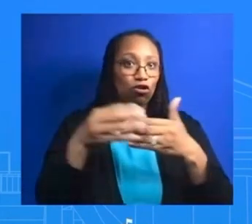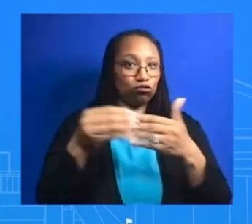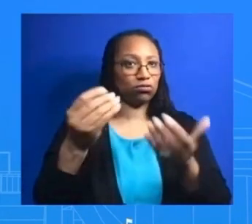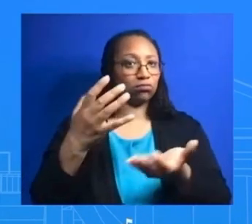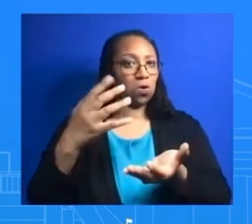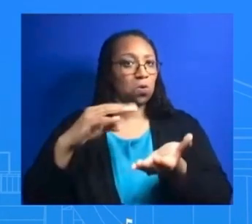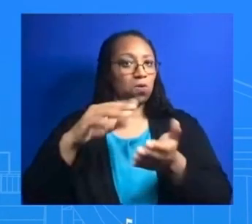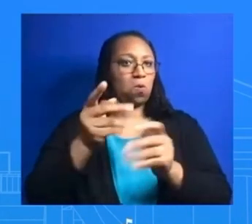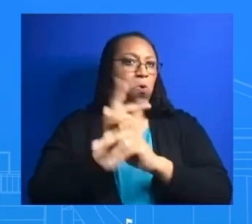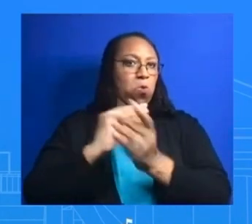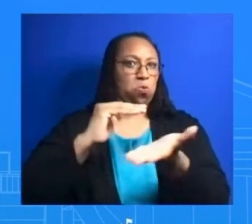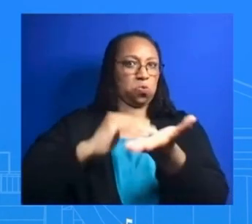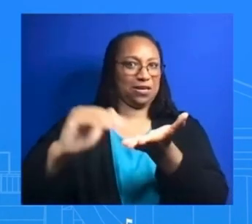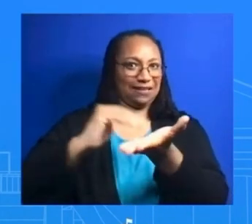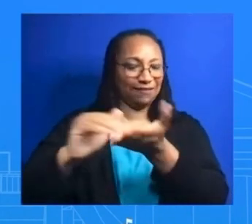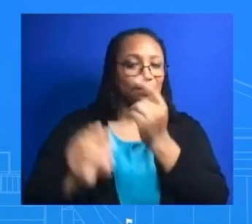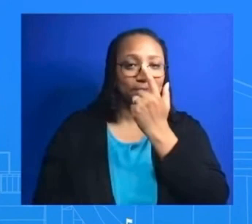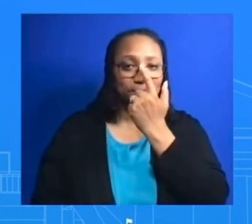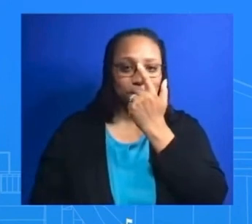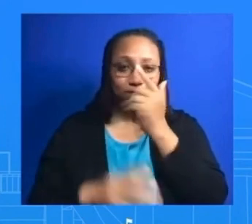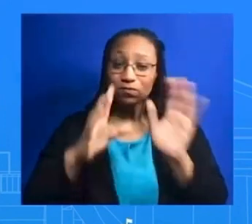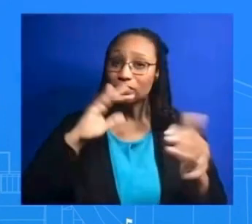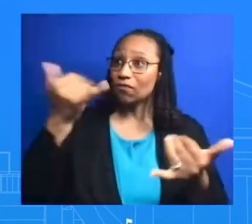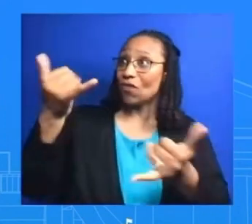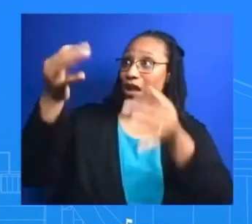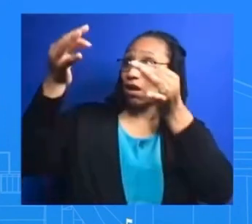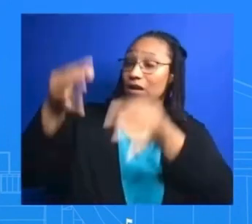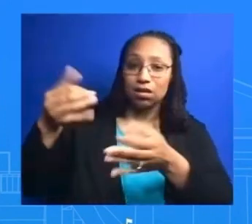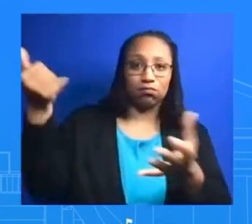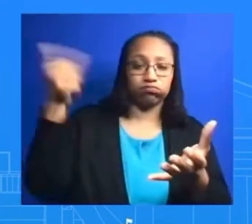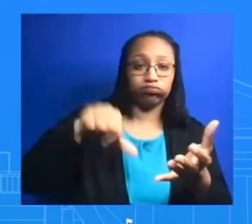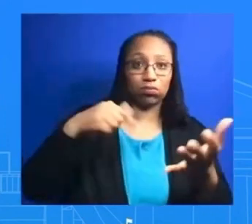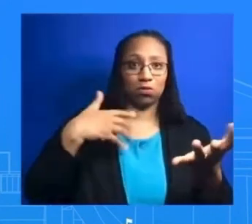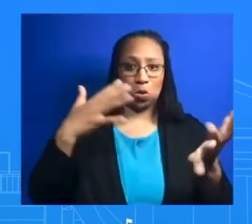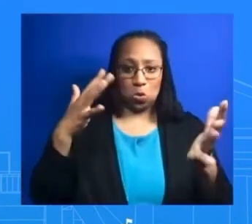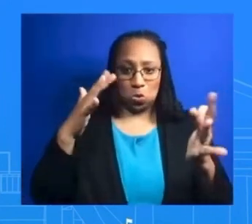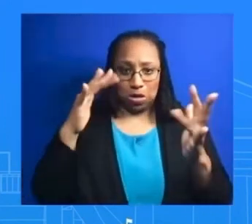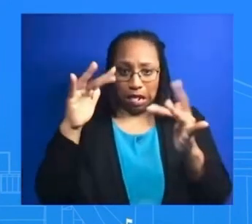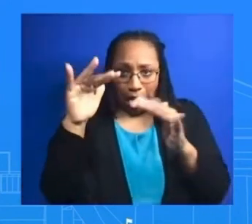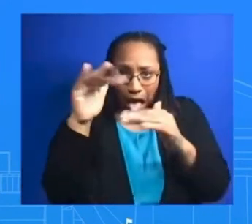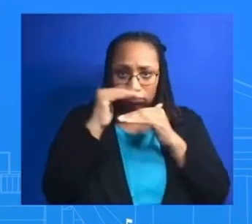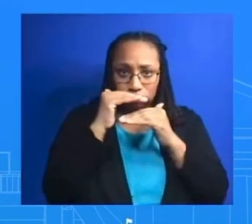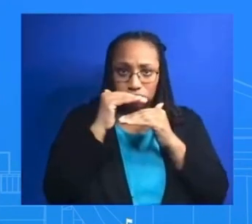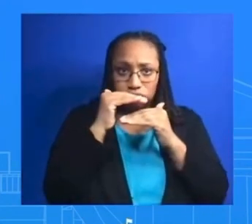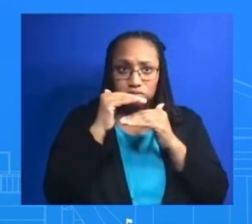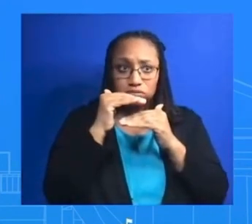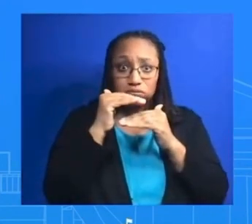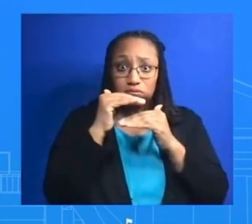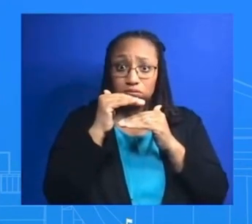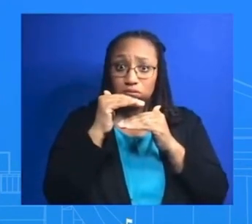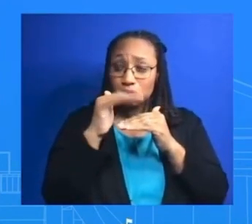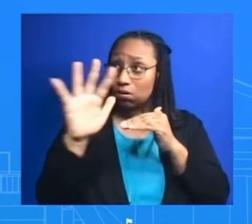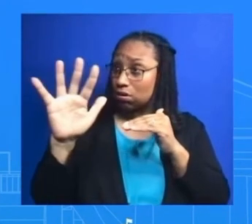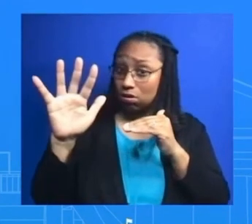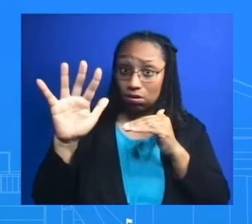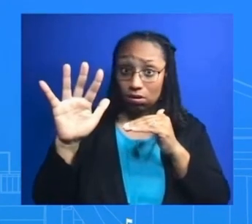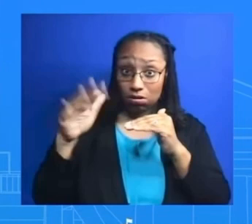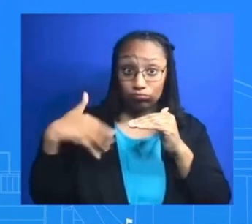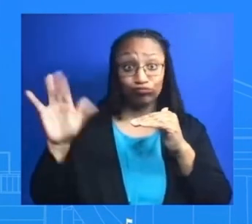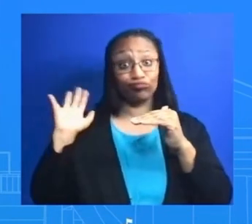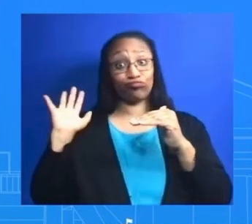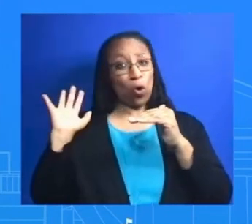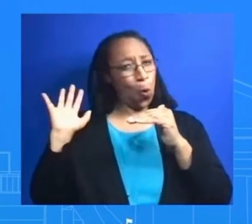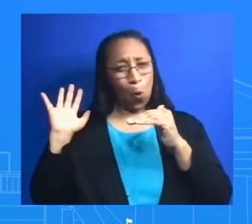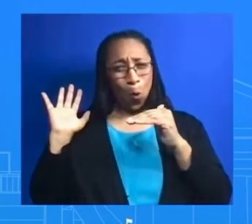from reimagining a better tomorrow, one in which all students from different income levels and racial backgrounds have access